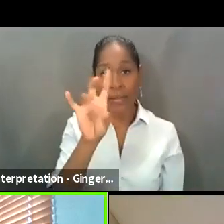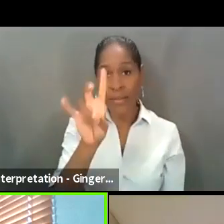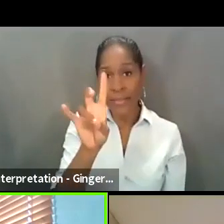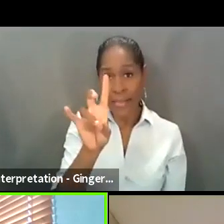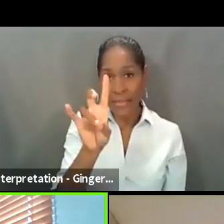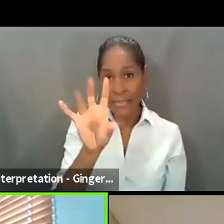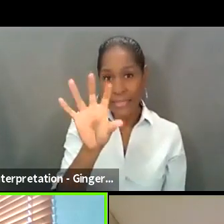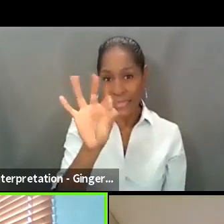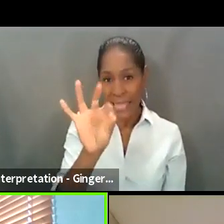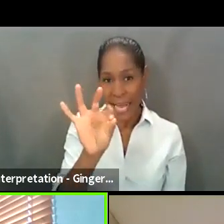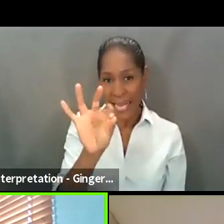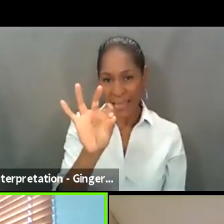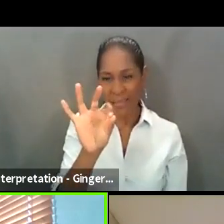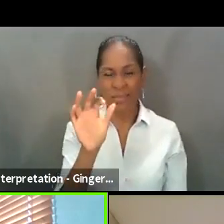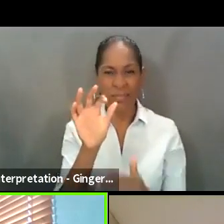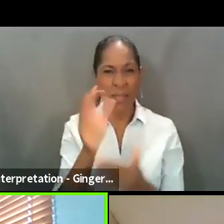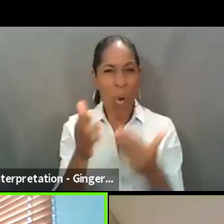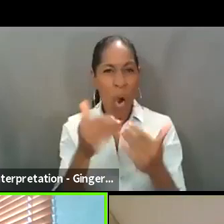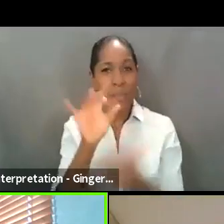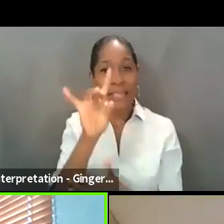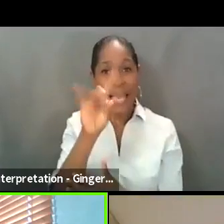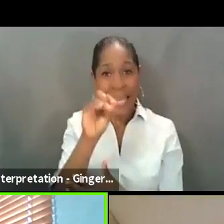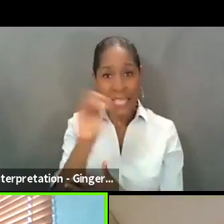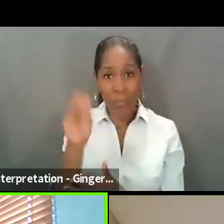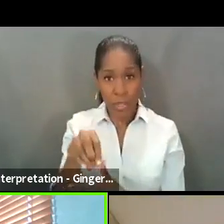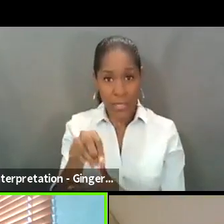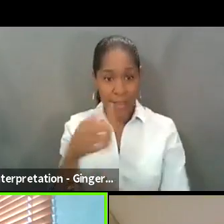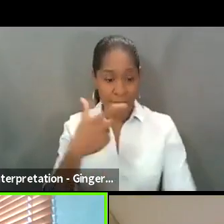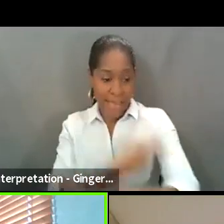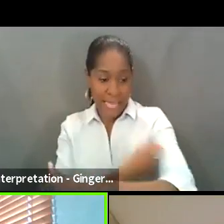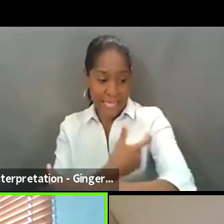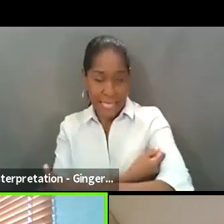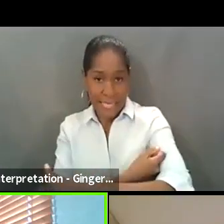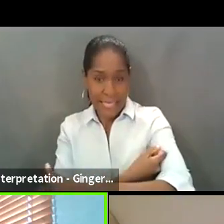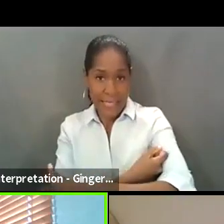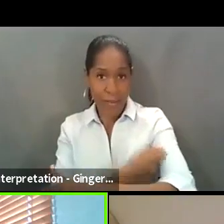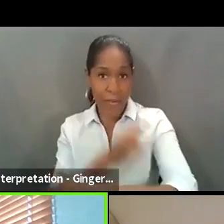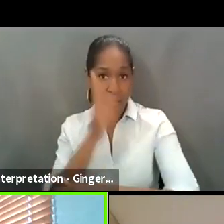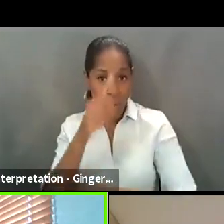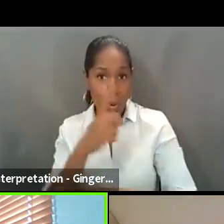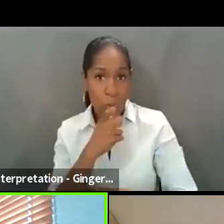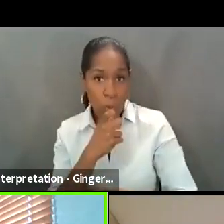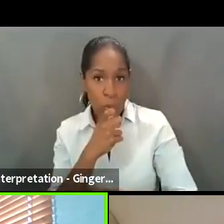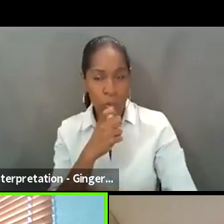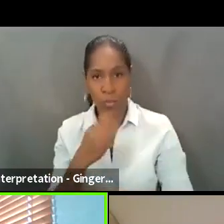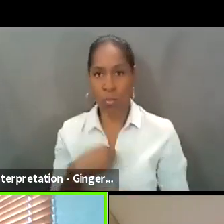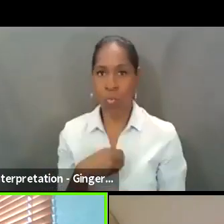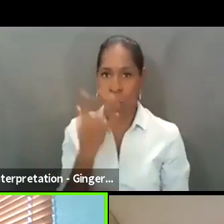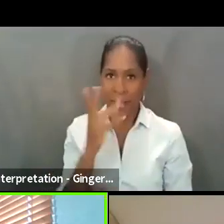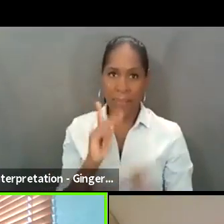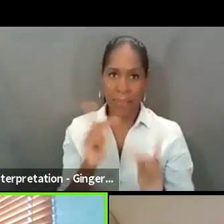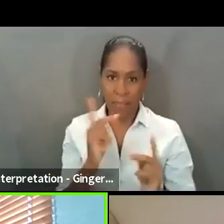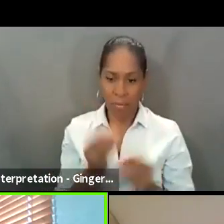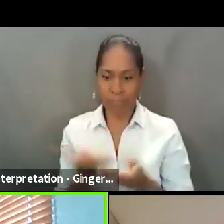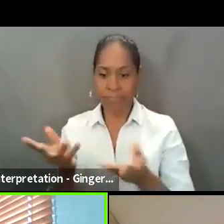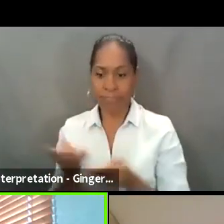79, close to 80% of the vaccines have been administered to white people.